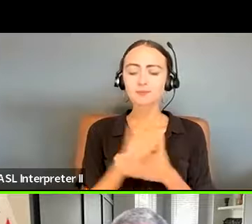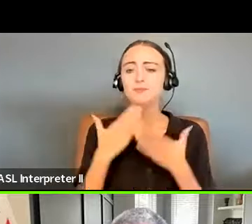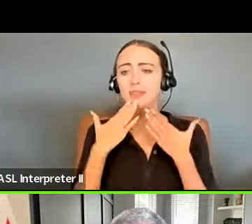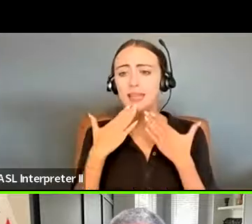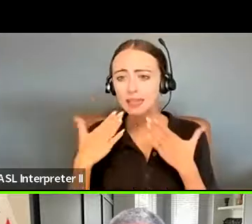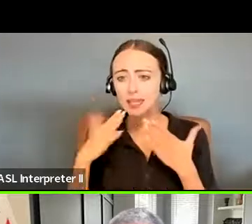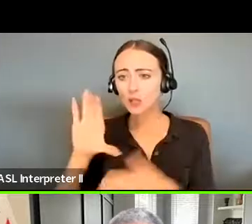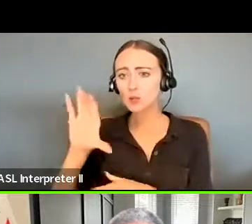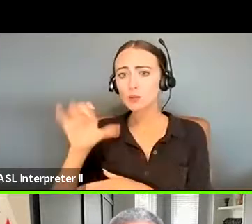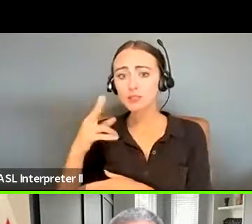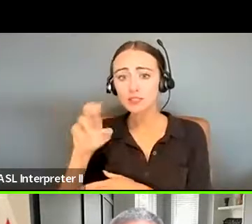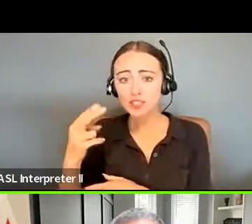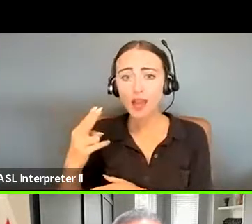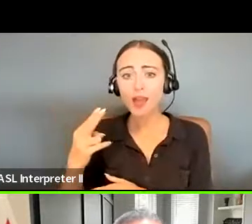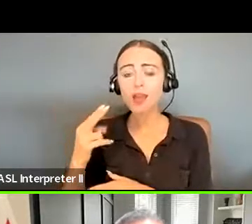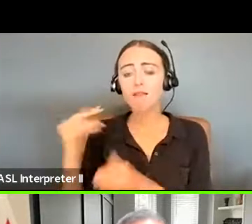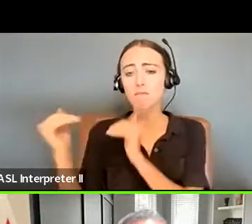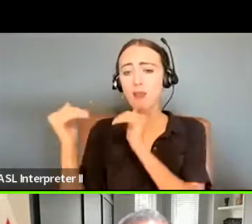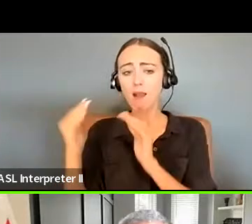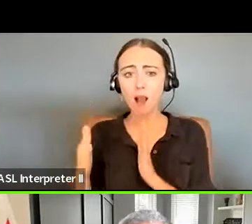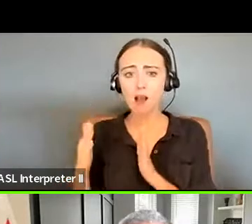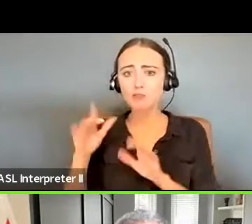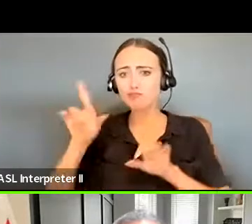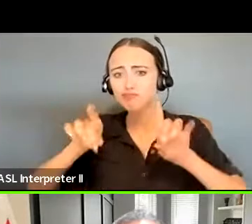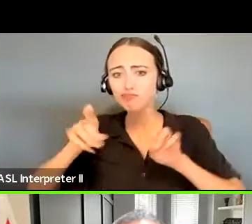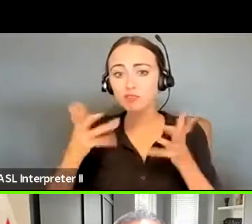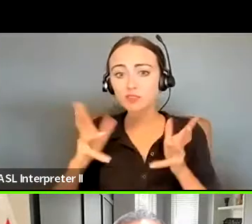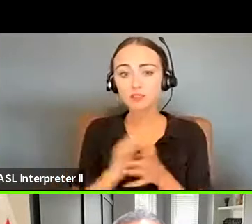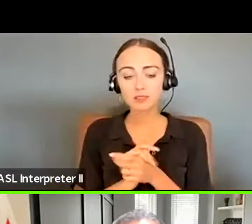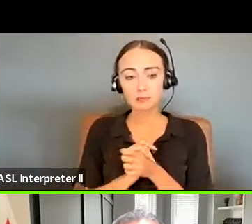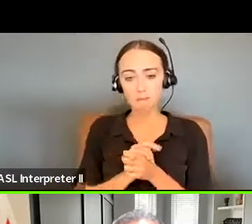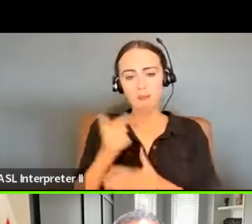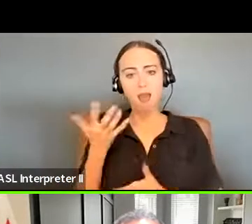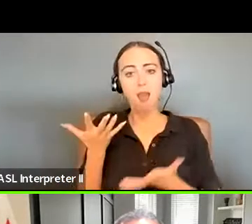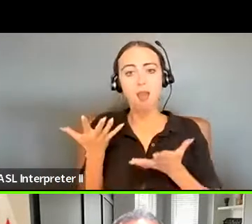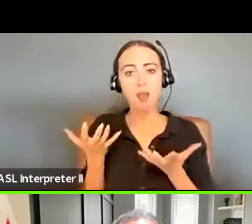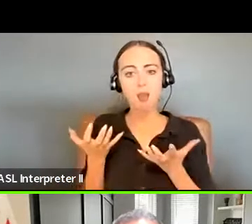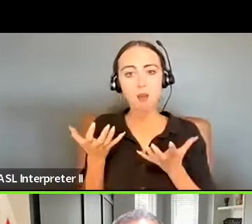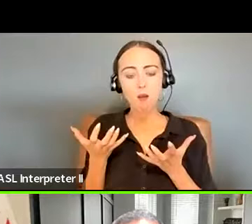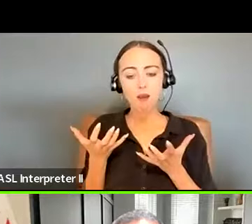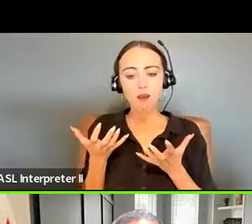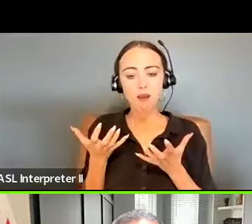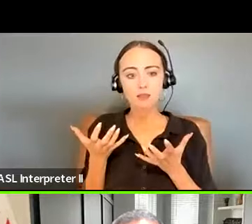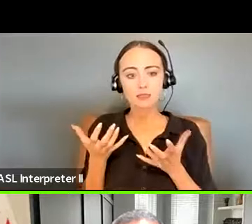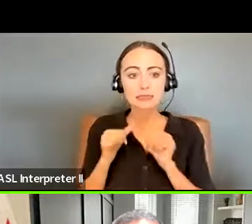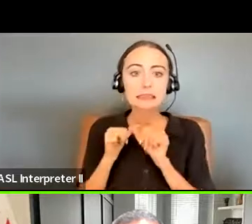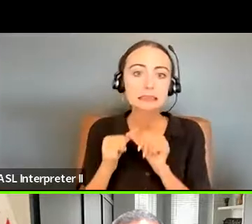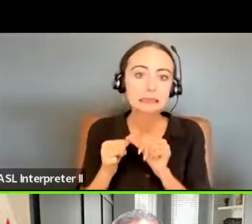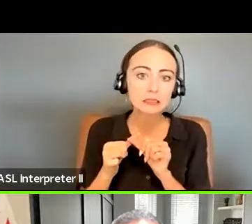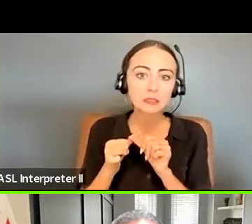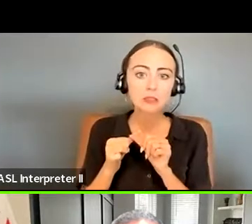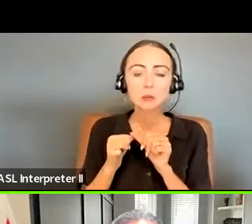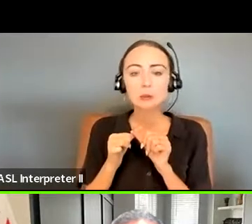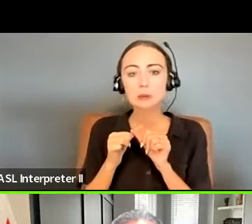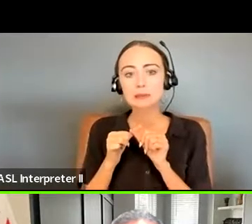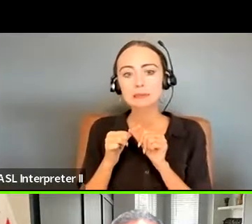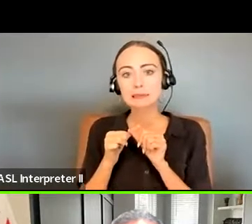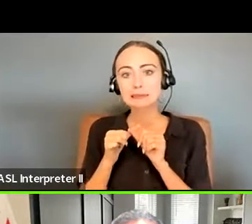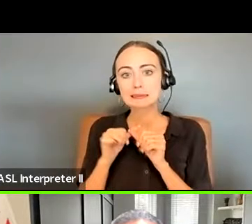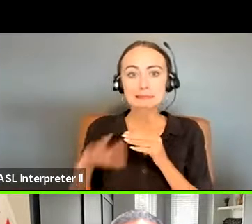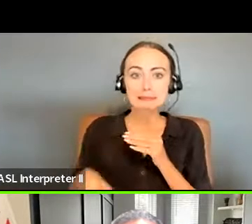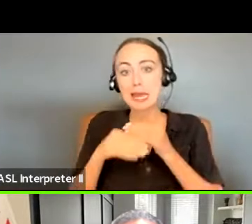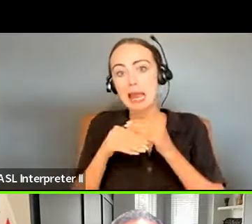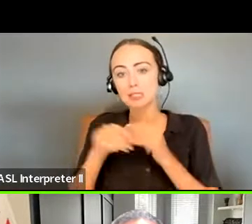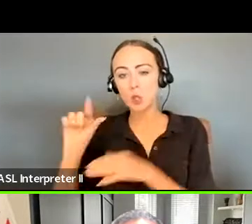Councilmember Che, and to my colleagues who asked questions already. I want to pick up and sort of dovetail on Councilmember